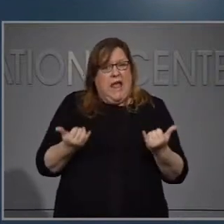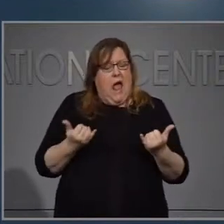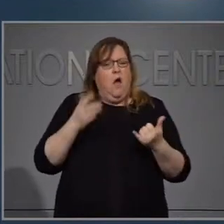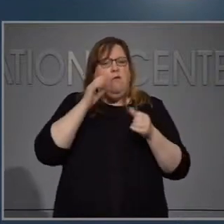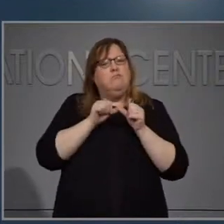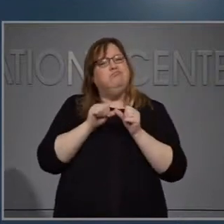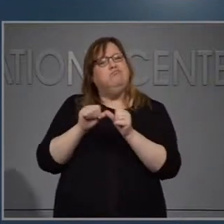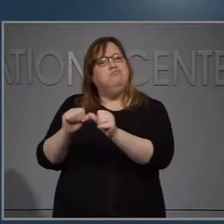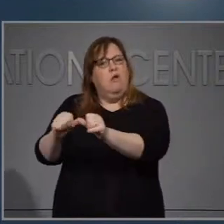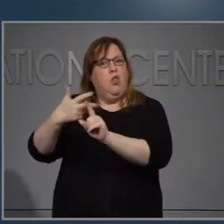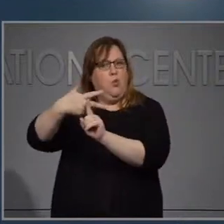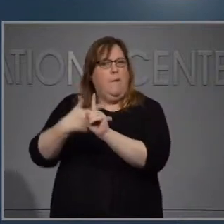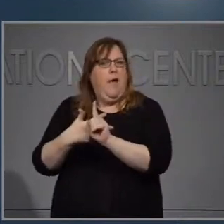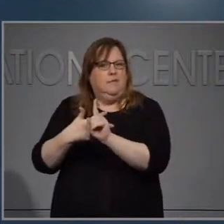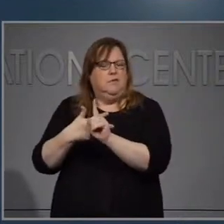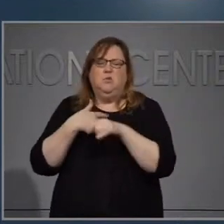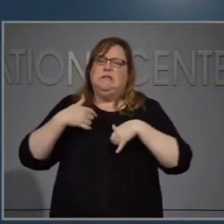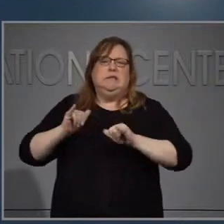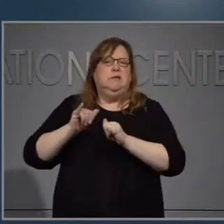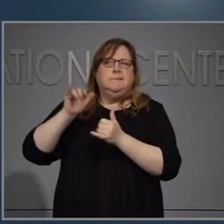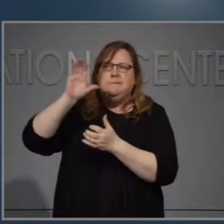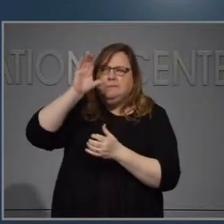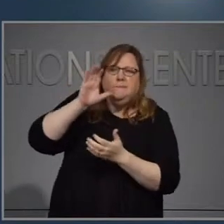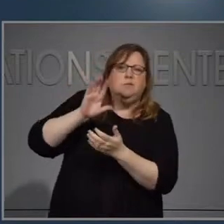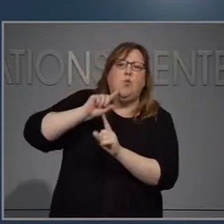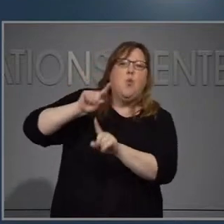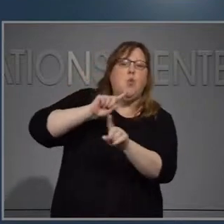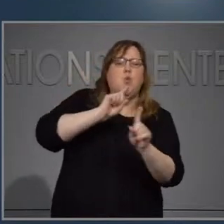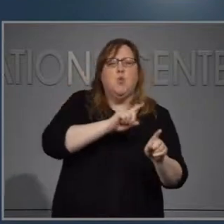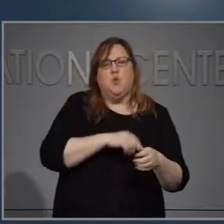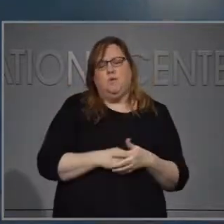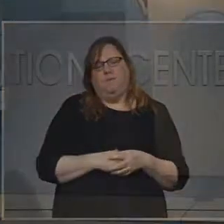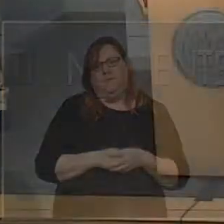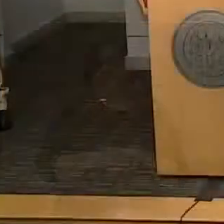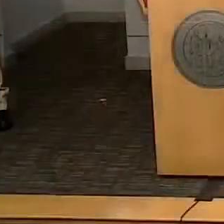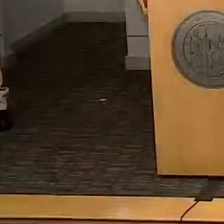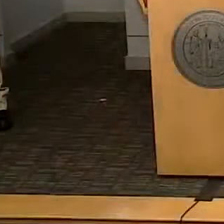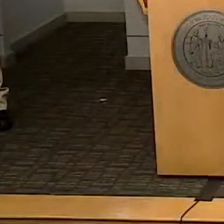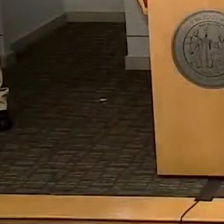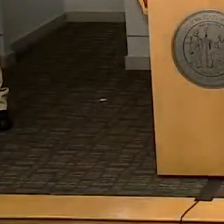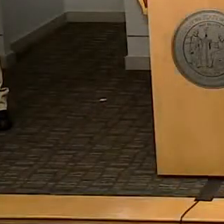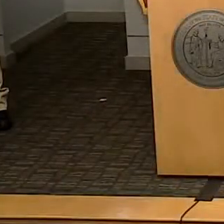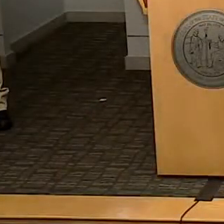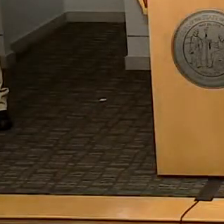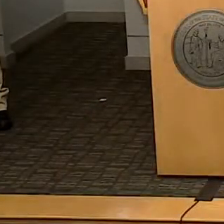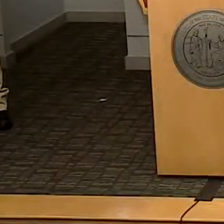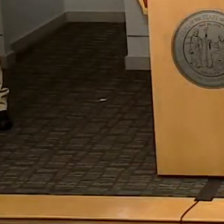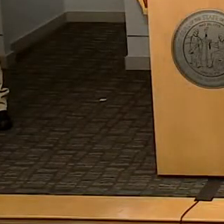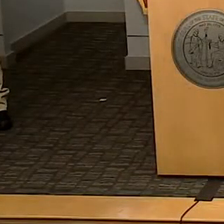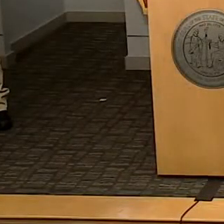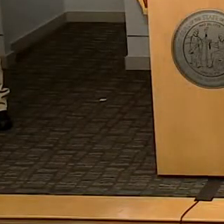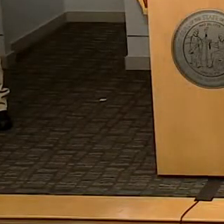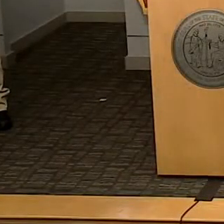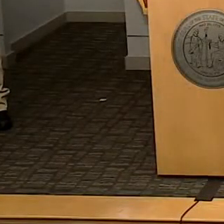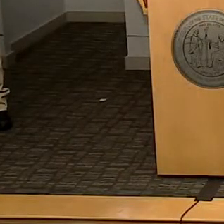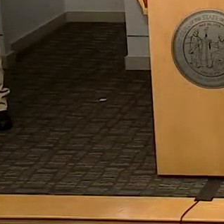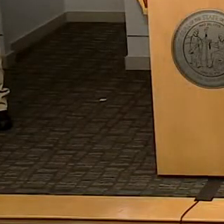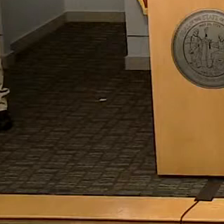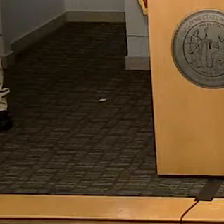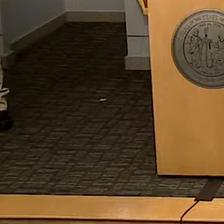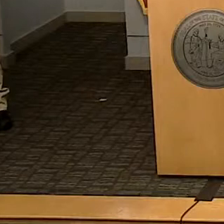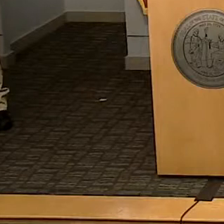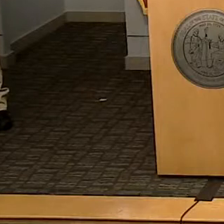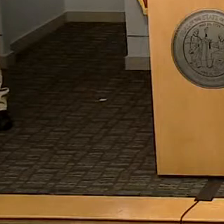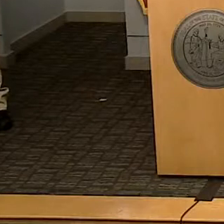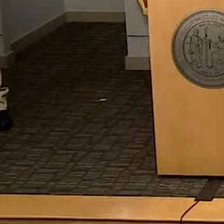And unfortunately, we don't get a holiday from COVID-19. We can celebrate, but we have to do so